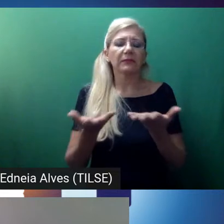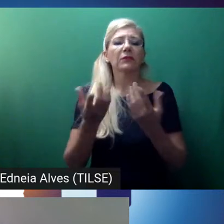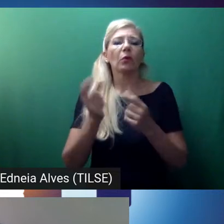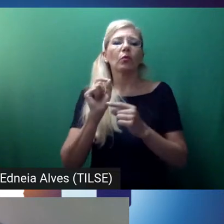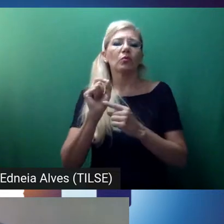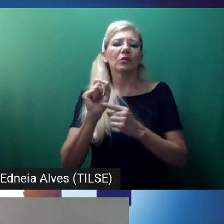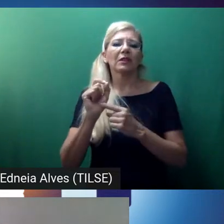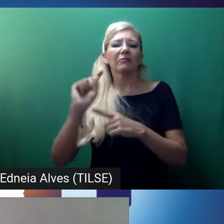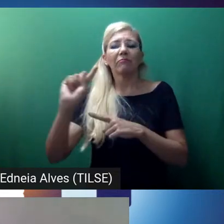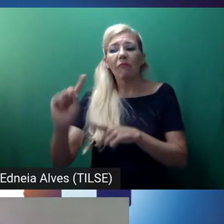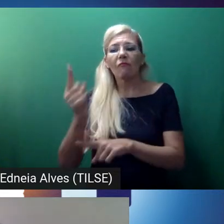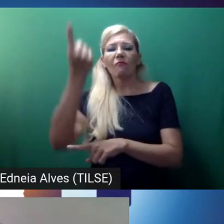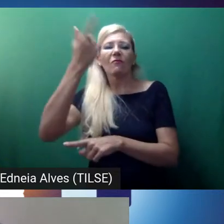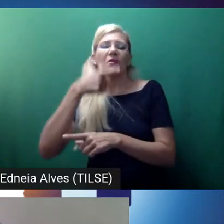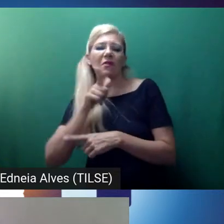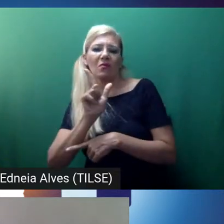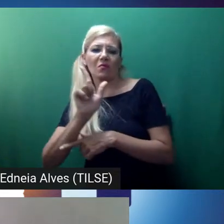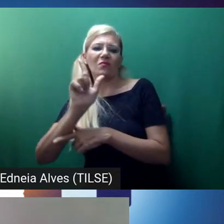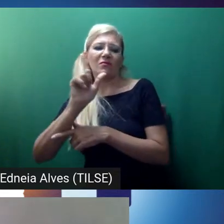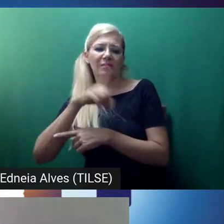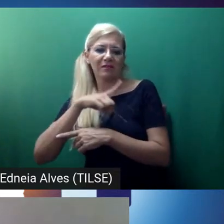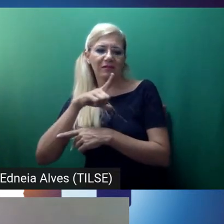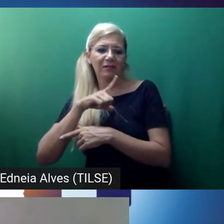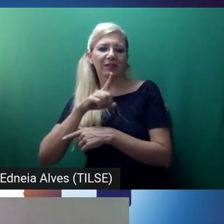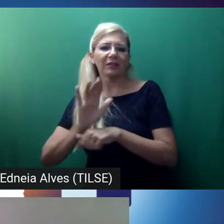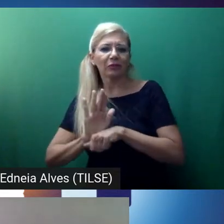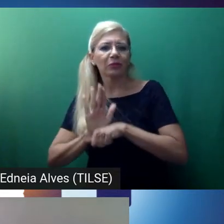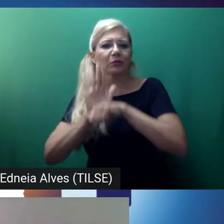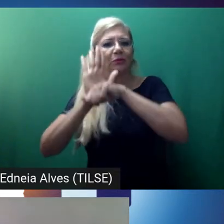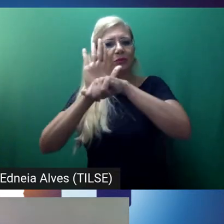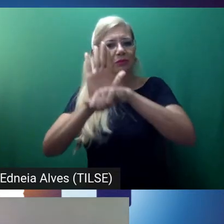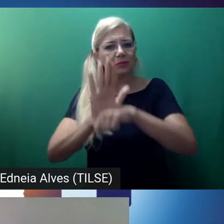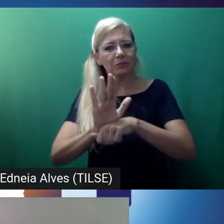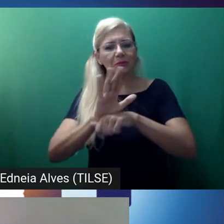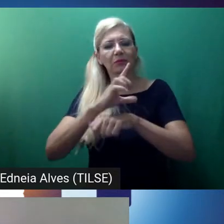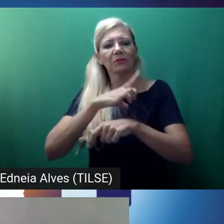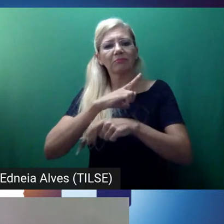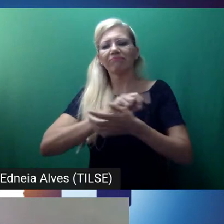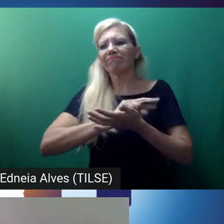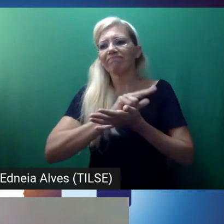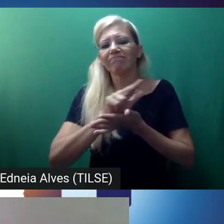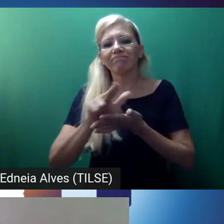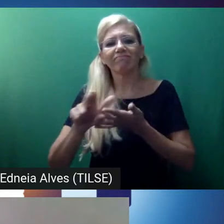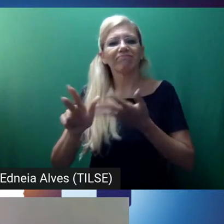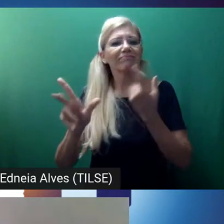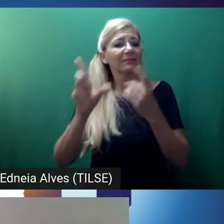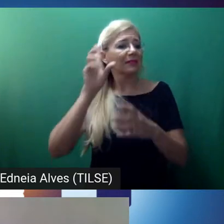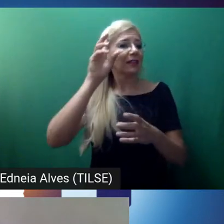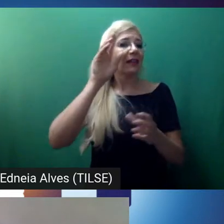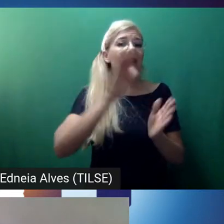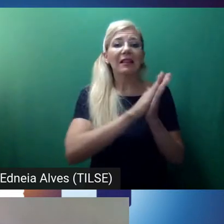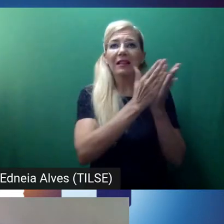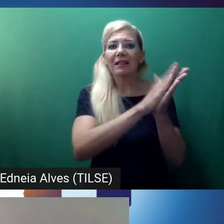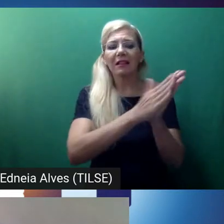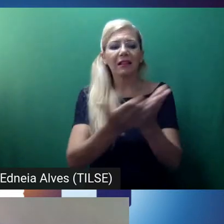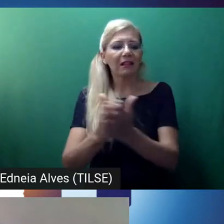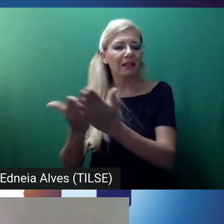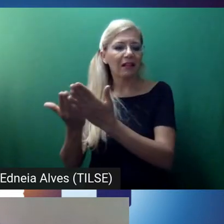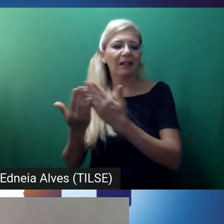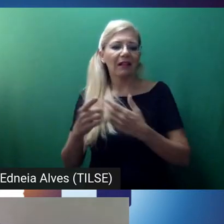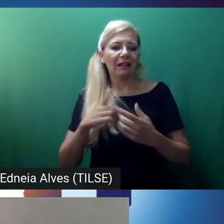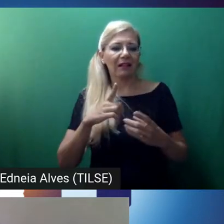I think that that's also part of a lot of, you know, textbooks is this monolingual